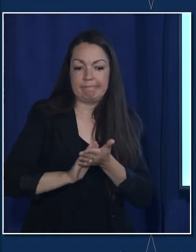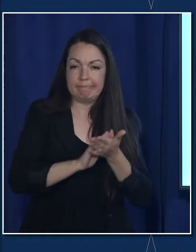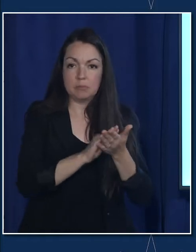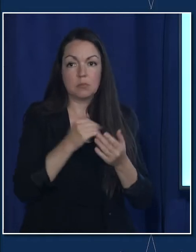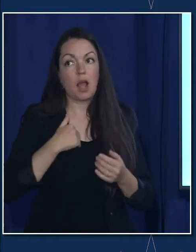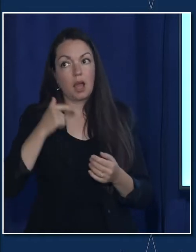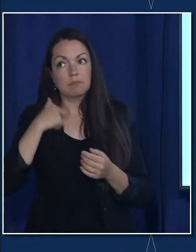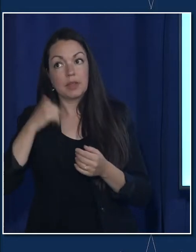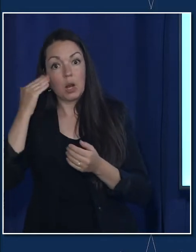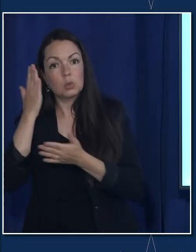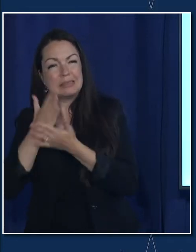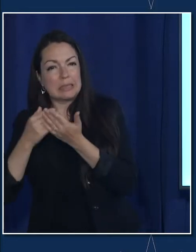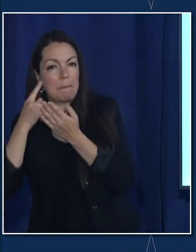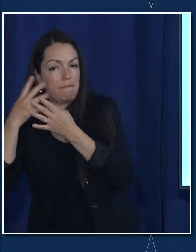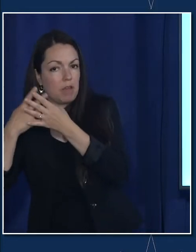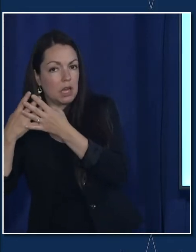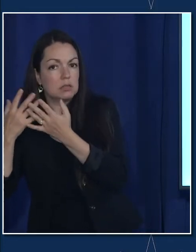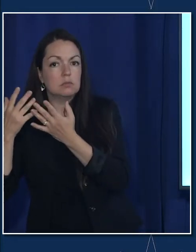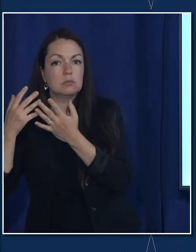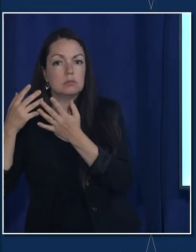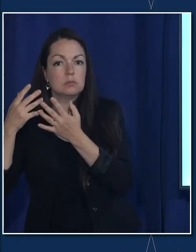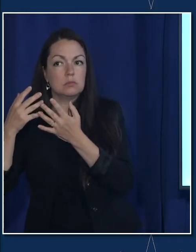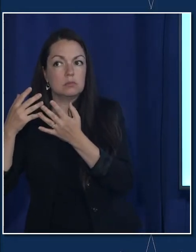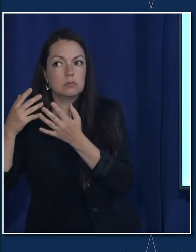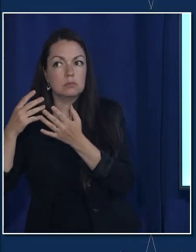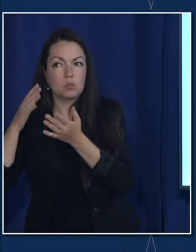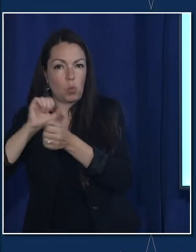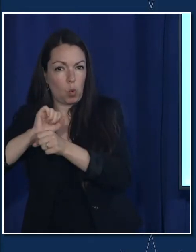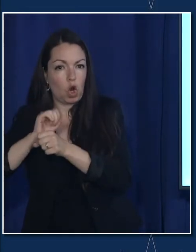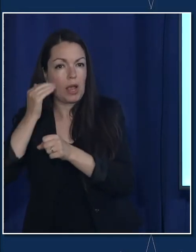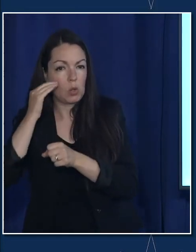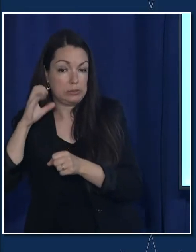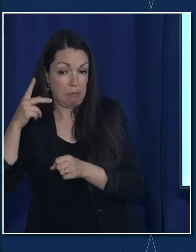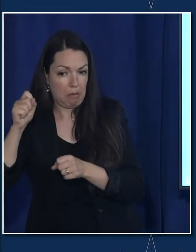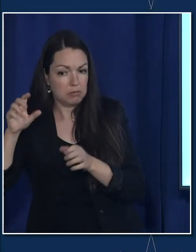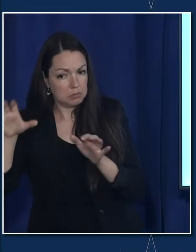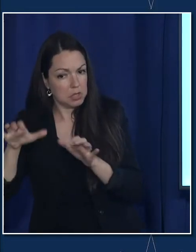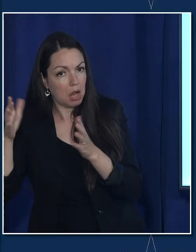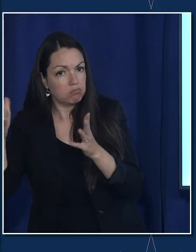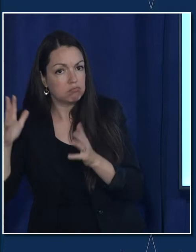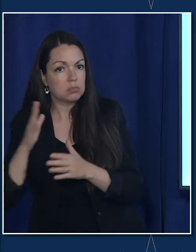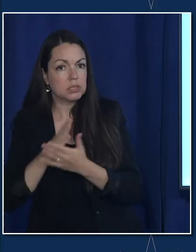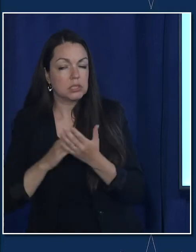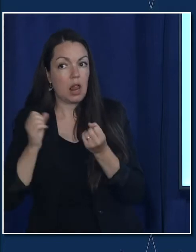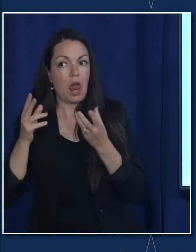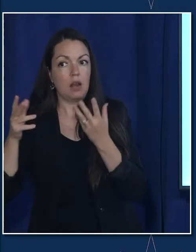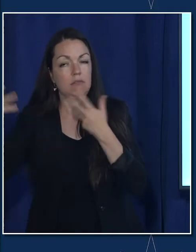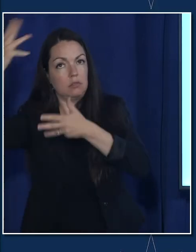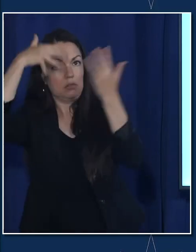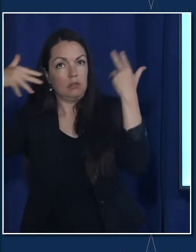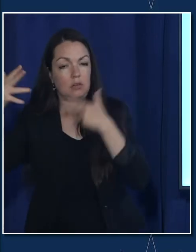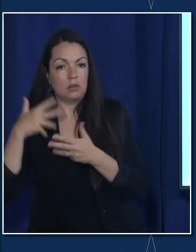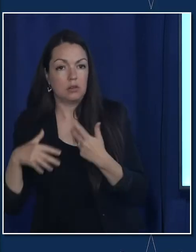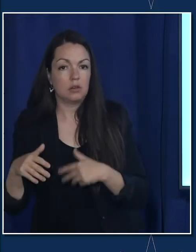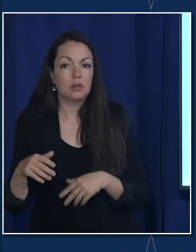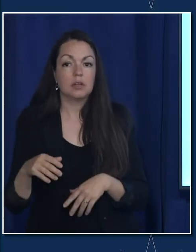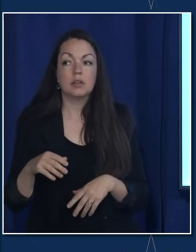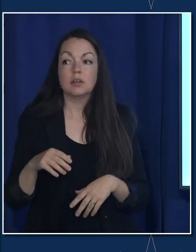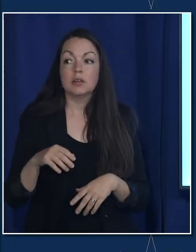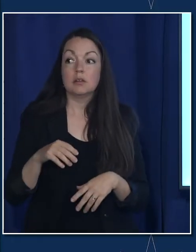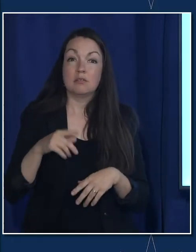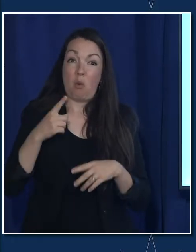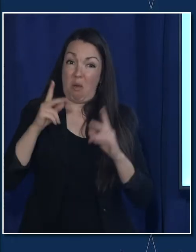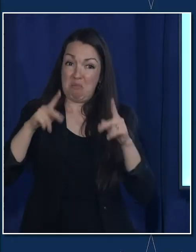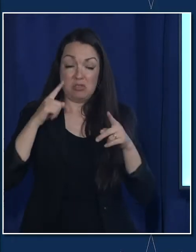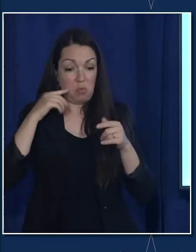that I know CPS has done. I don't know, I can't speak to details of individual classrooms, but I know that there was an industrial hygienist, for example, who